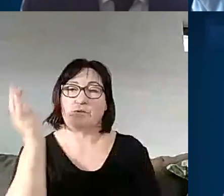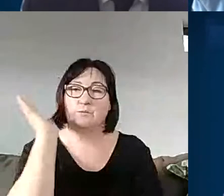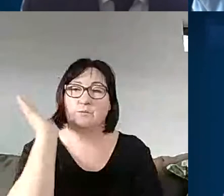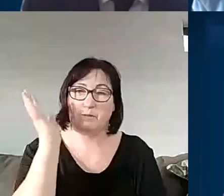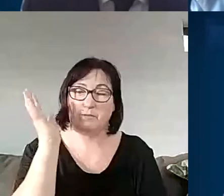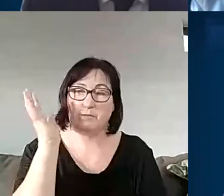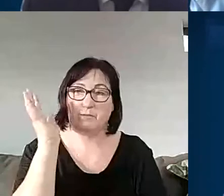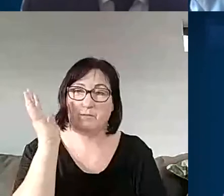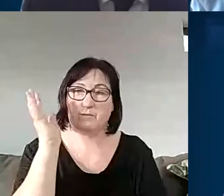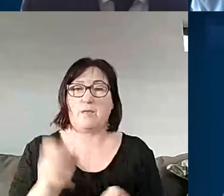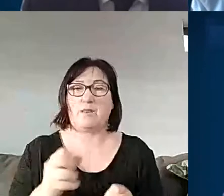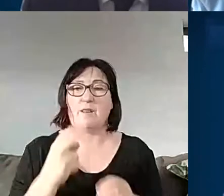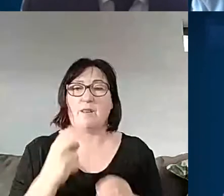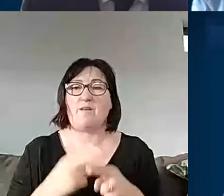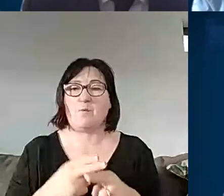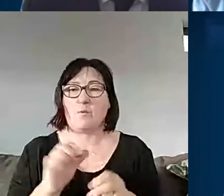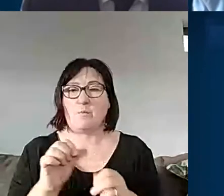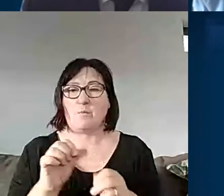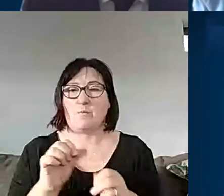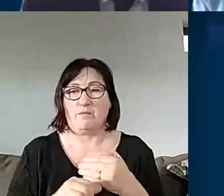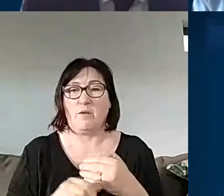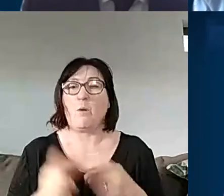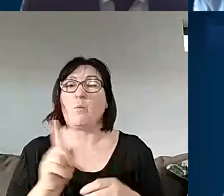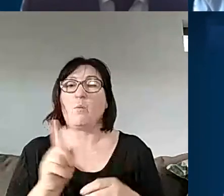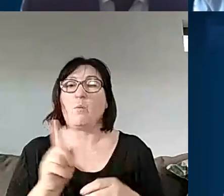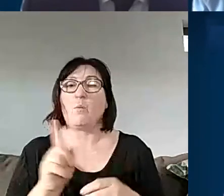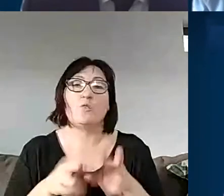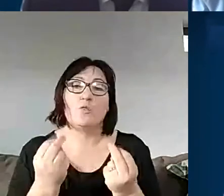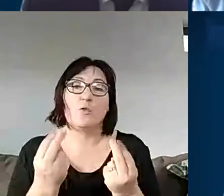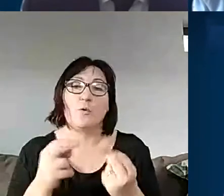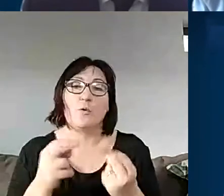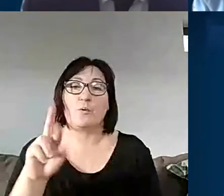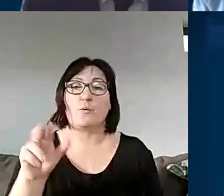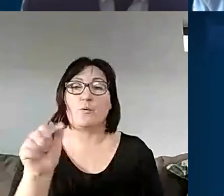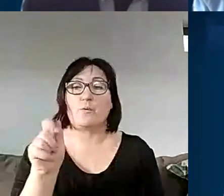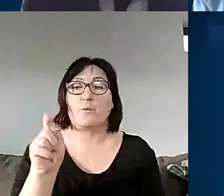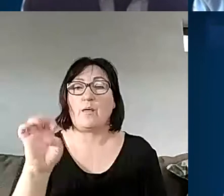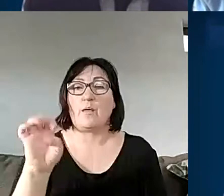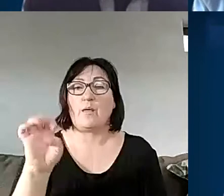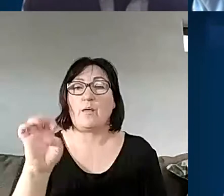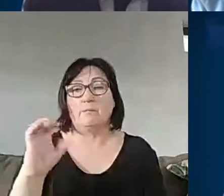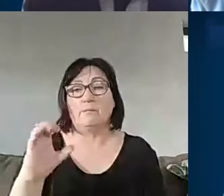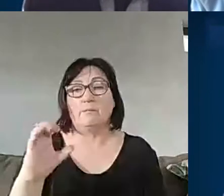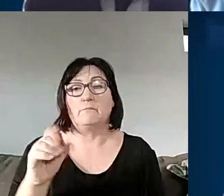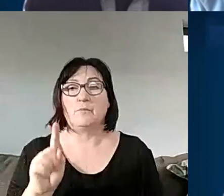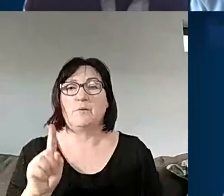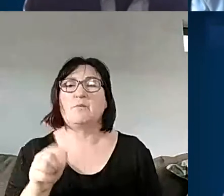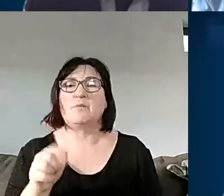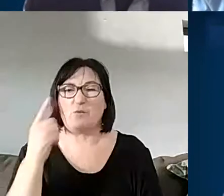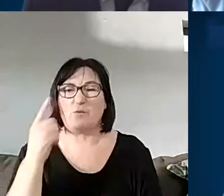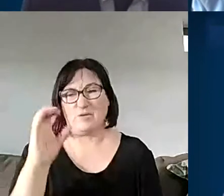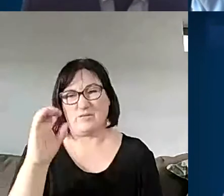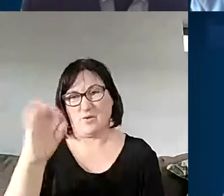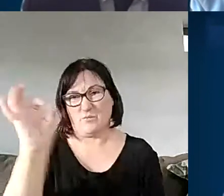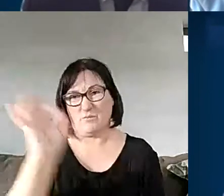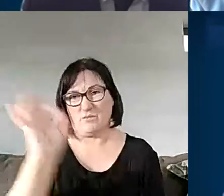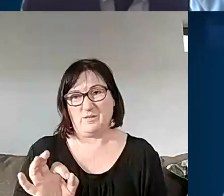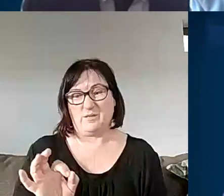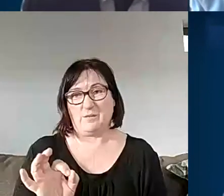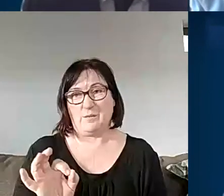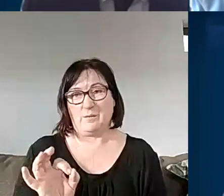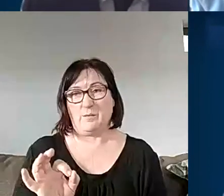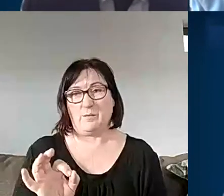February, what the new rates will be. You will find that the first 0% that goes in cahoots with the